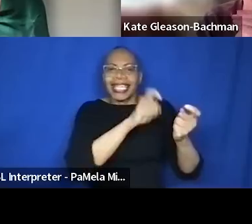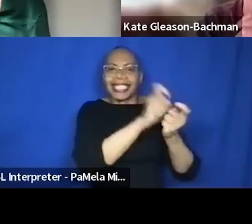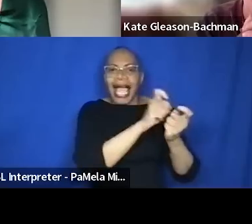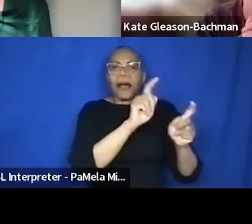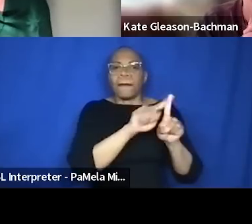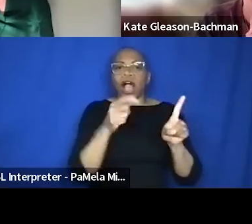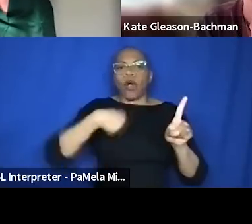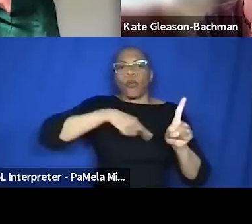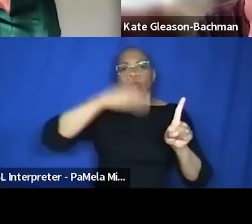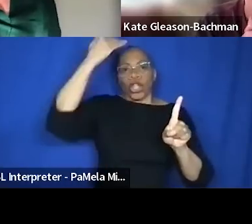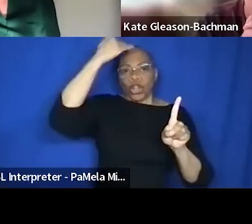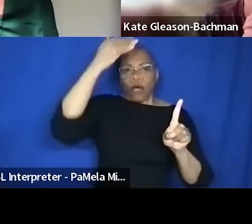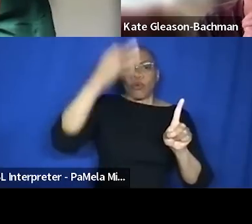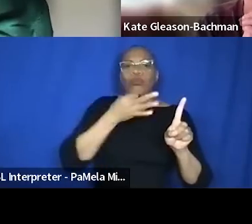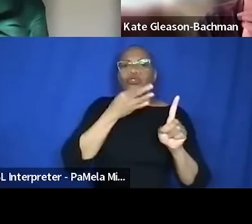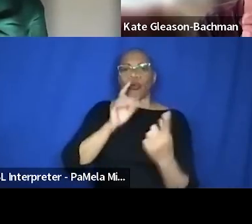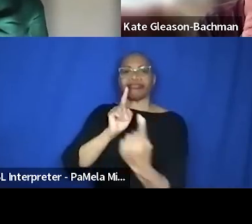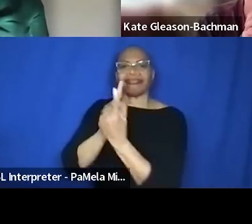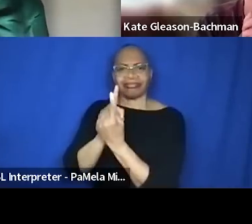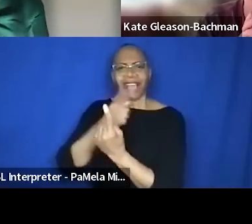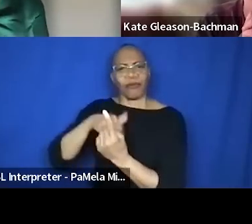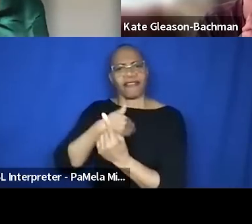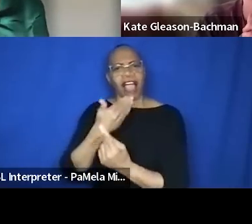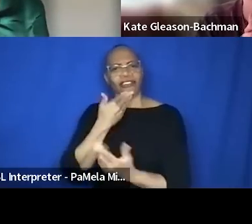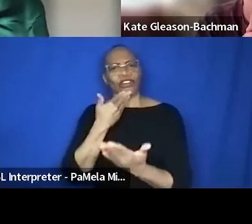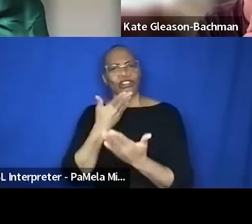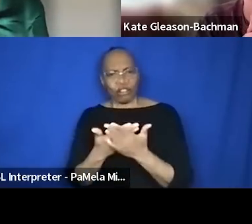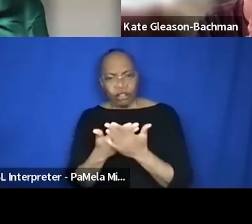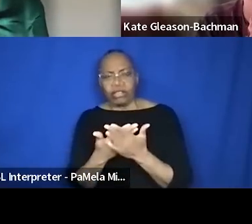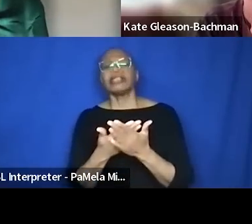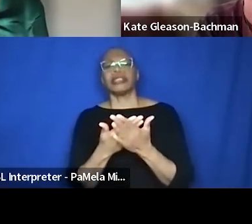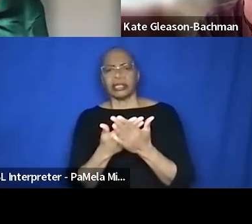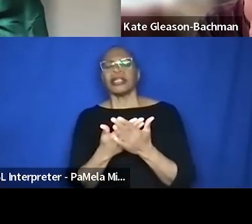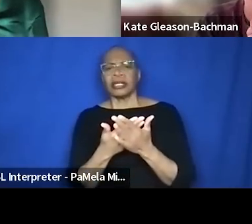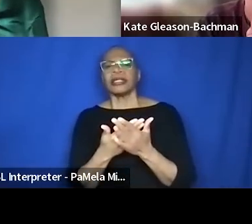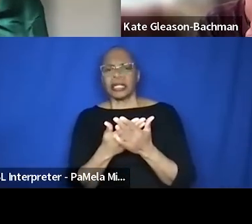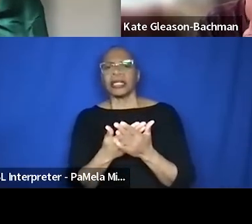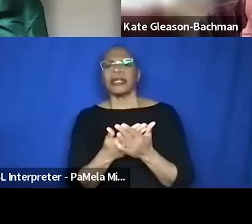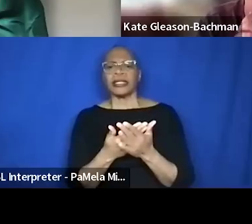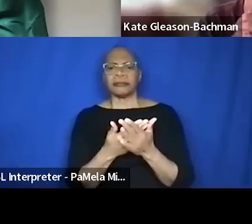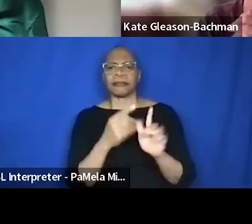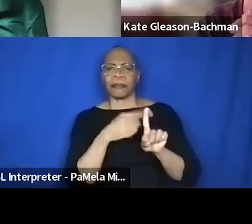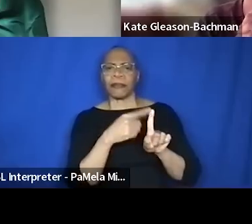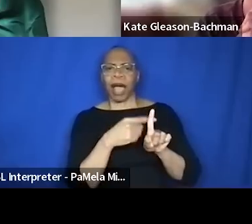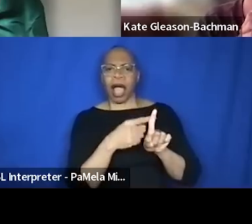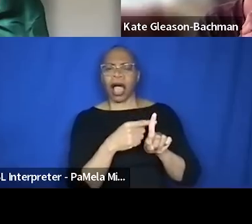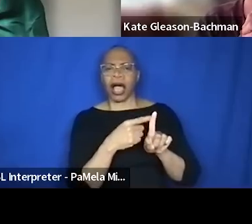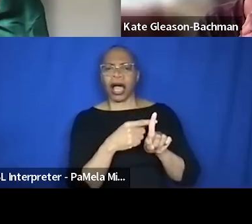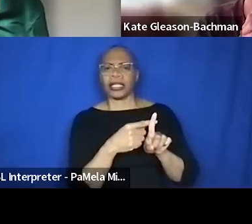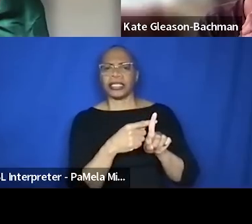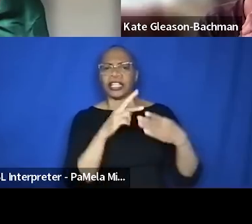been pretty good with that. So we just tend to really find out their daily functions and where they're at all the time.